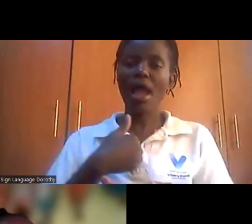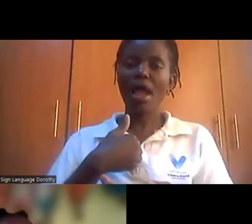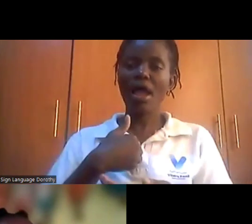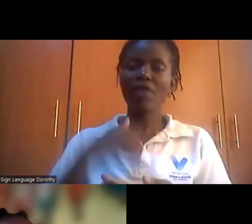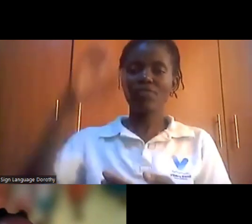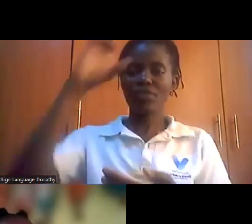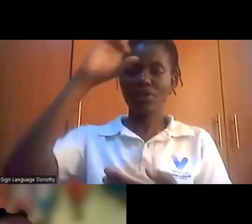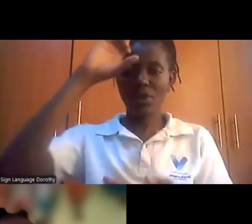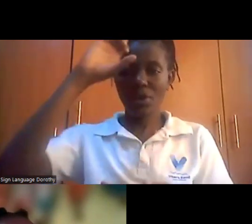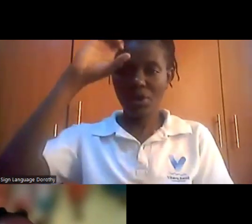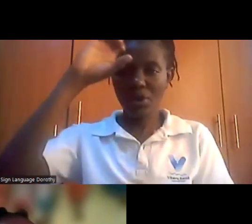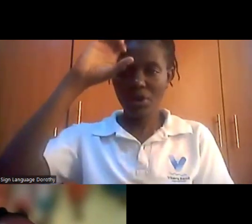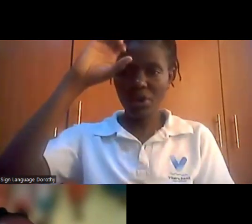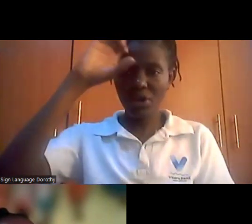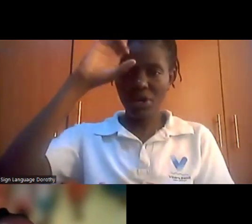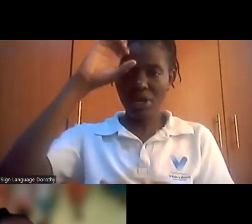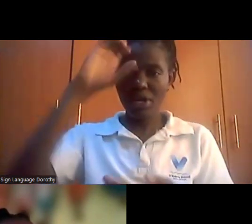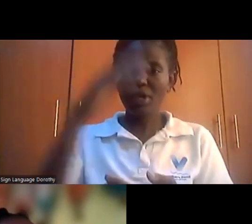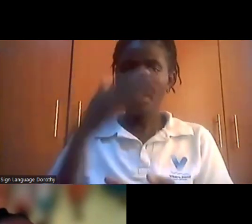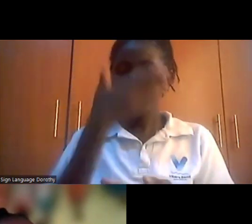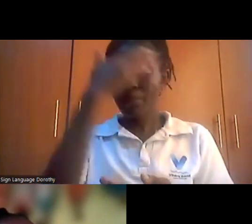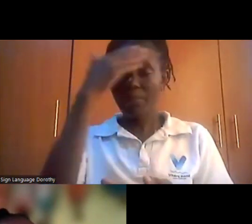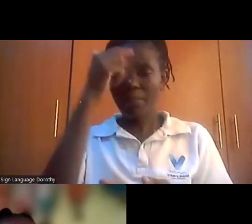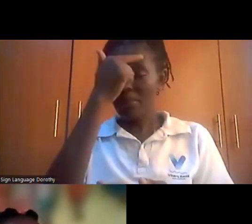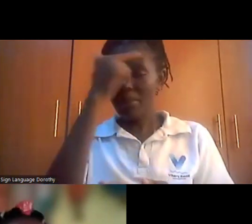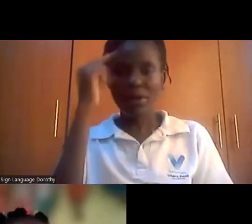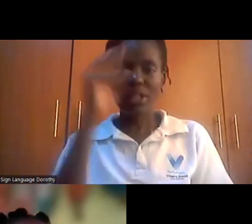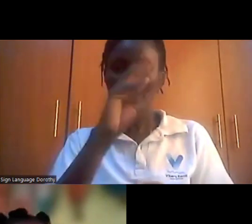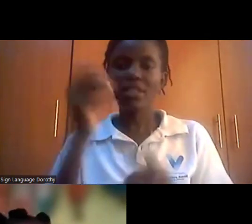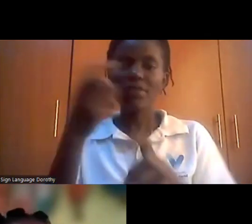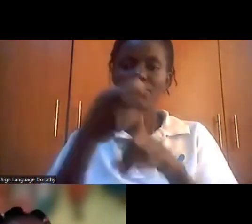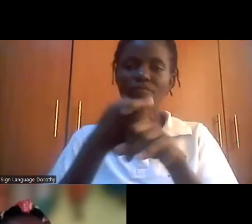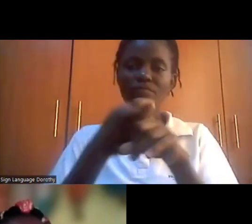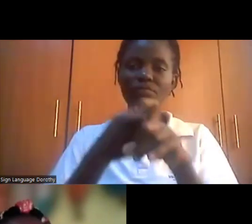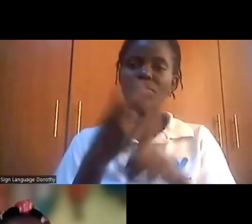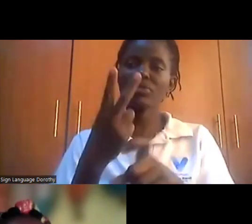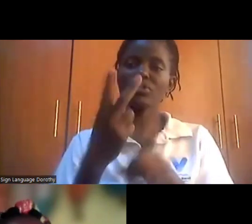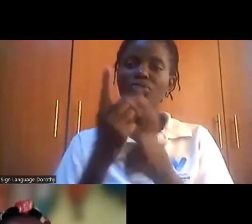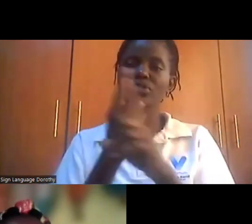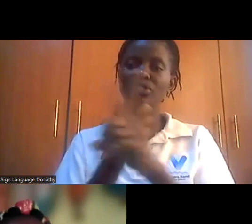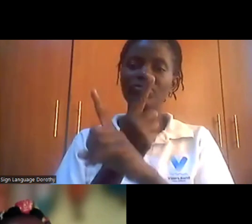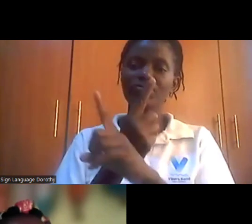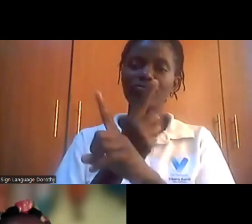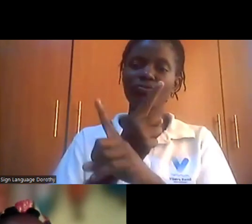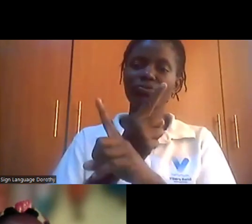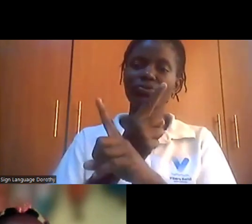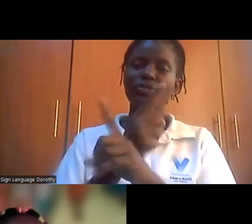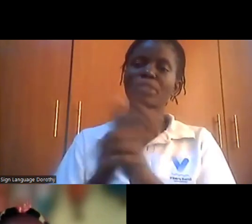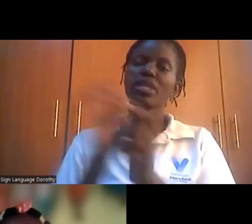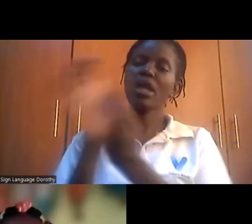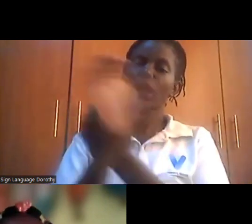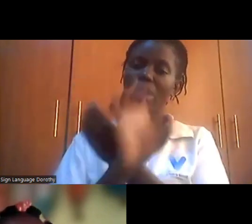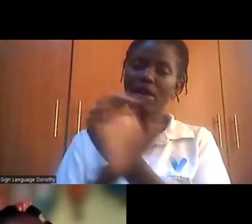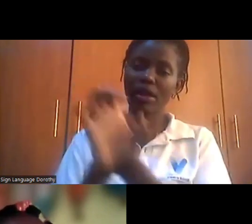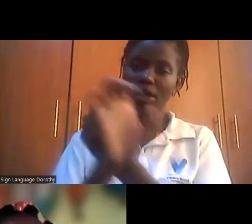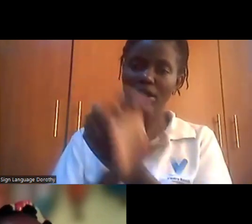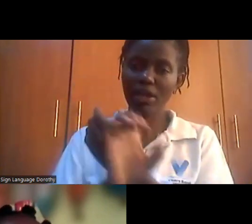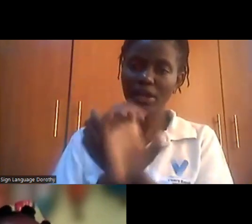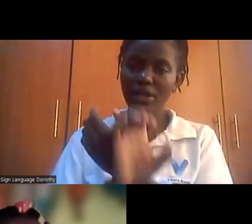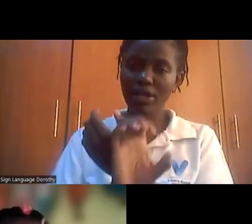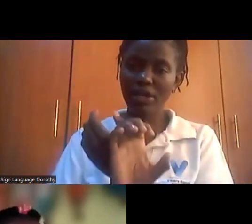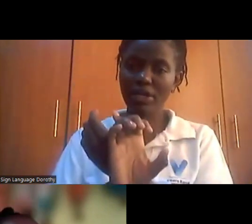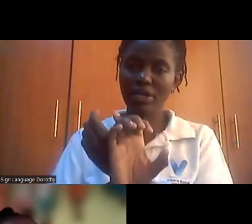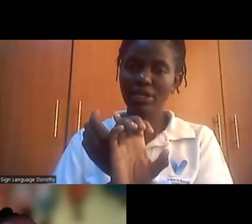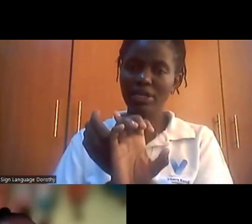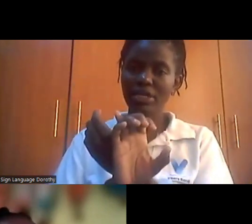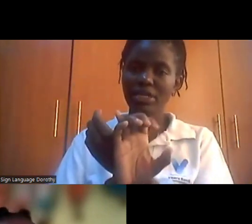because you are two different countries, what that highlights is that it's common, right? That it's not unique to Kenya, it's not unique to Somaliland,